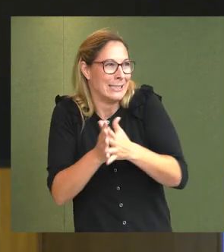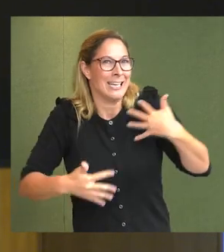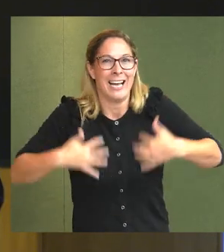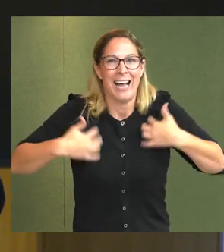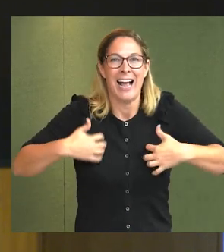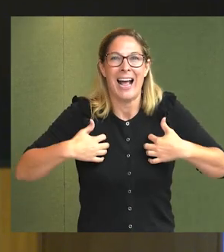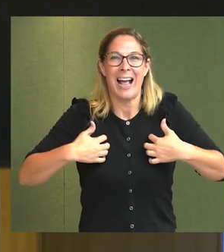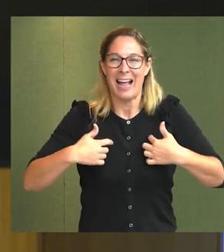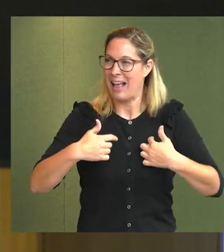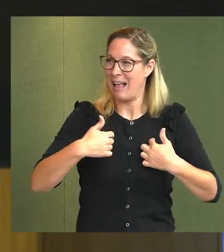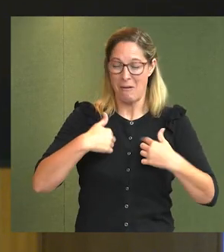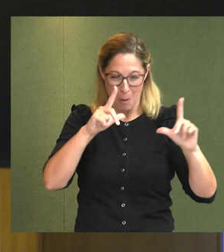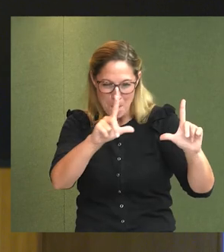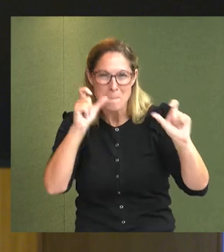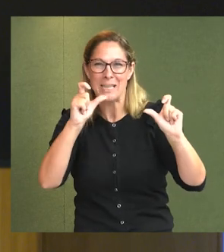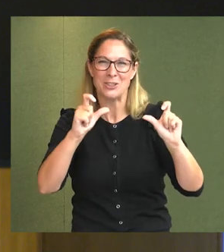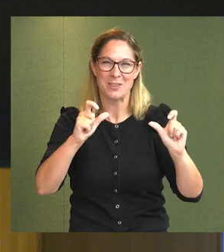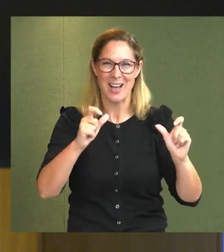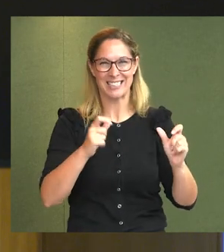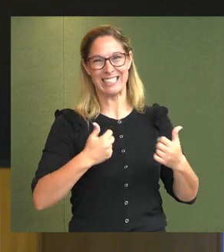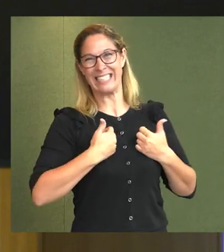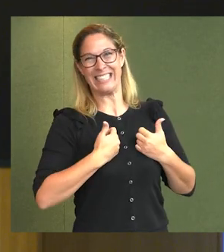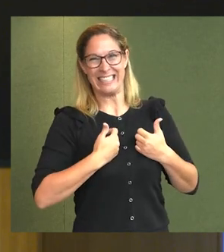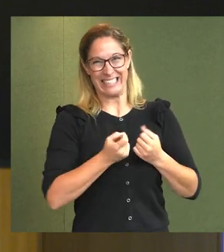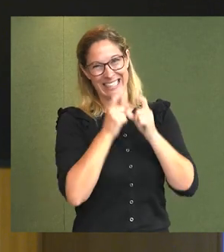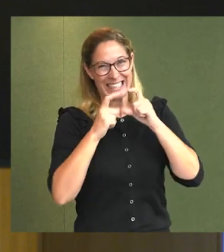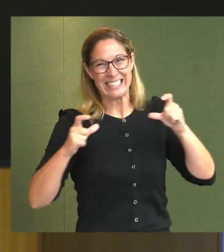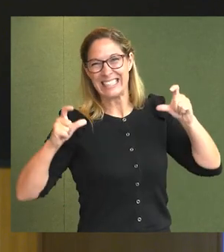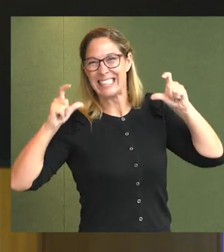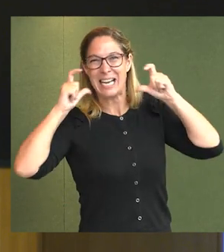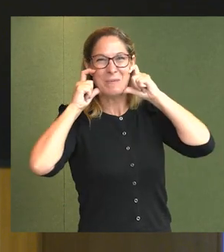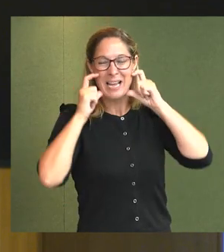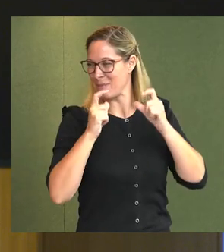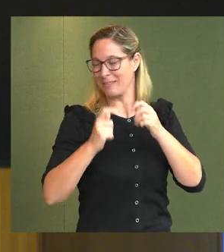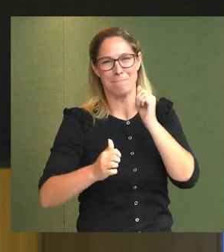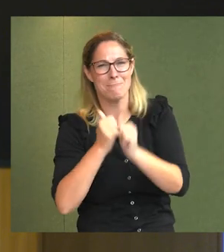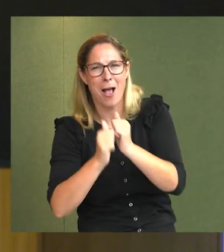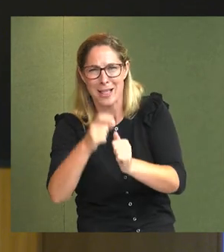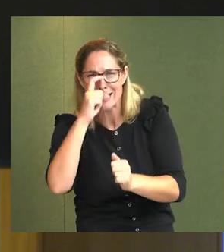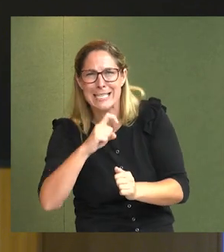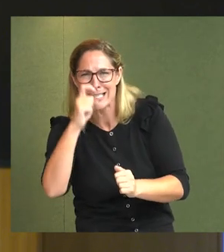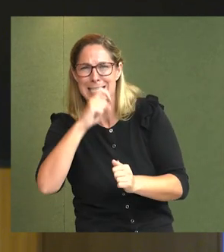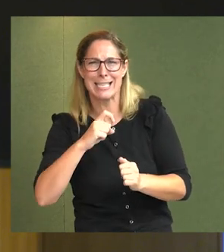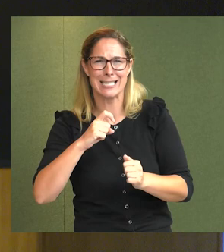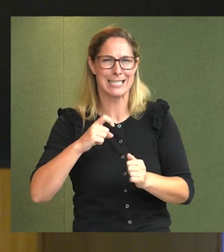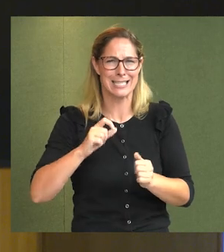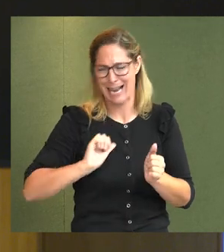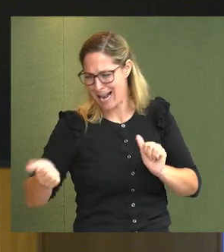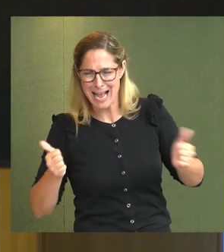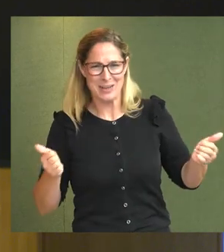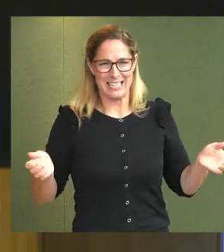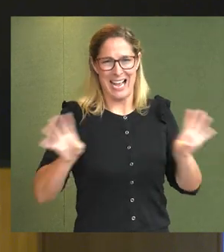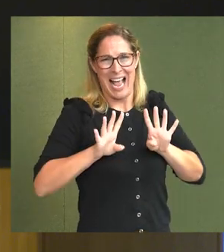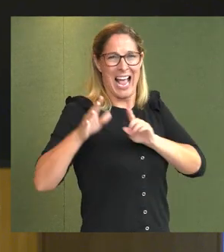sister waiting eagerly by the roadside, beaming from ear to ear, Union Jack flags in hand